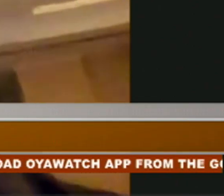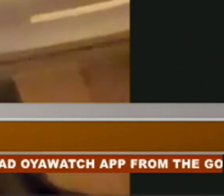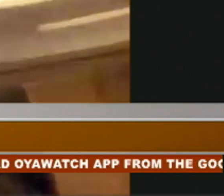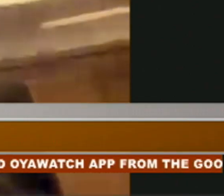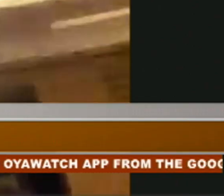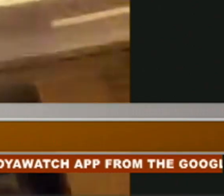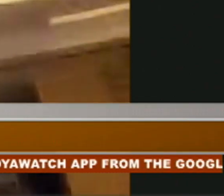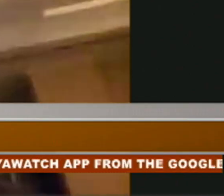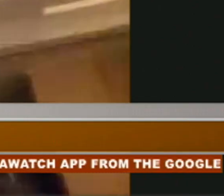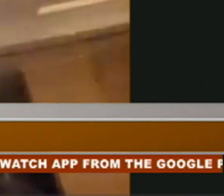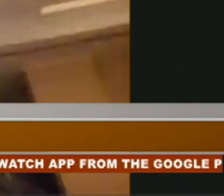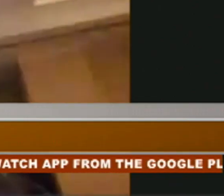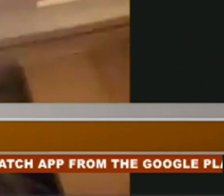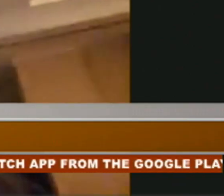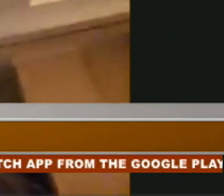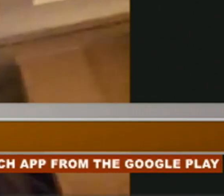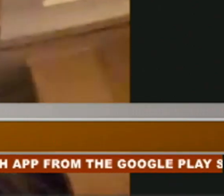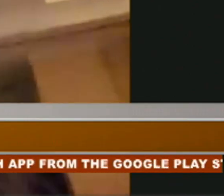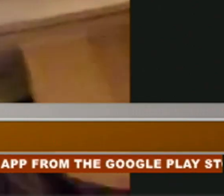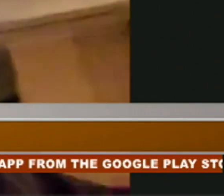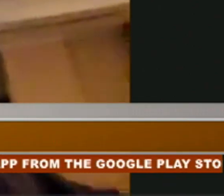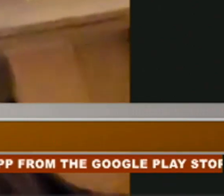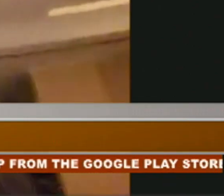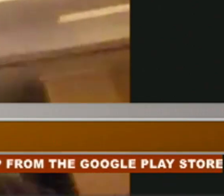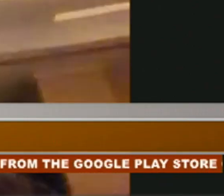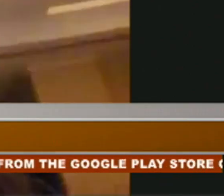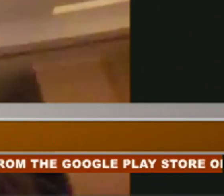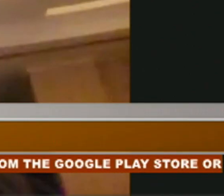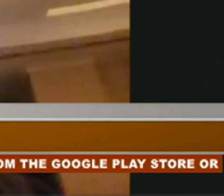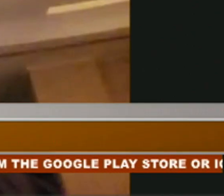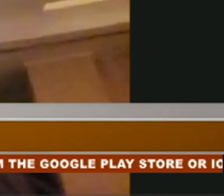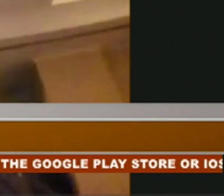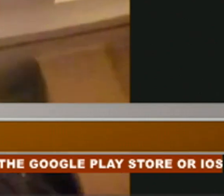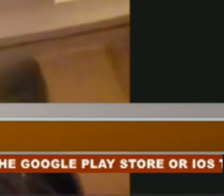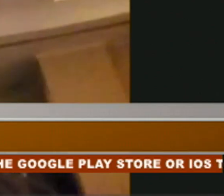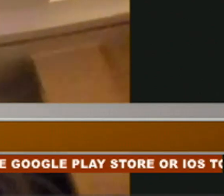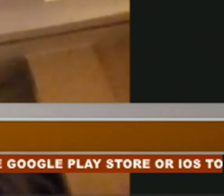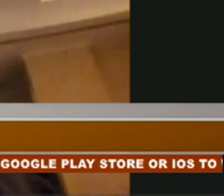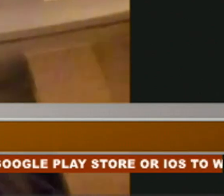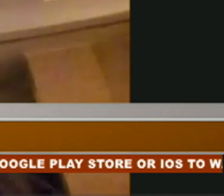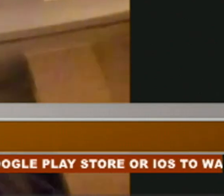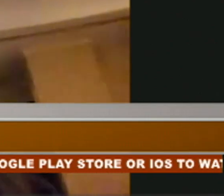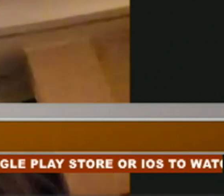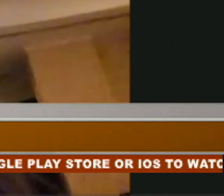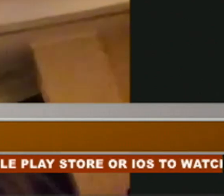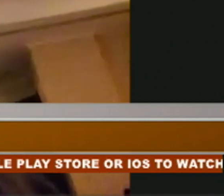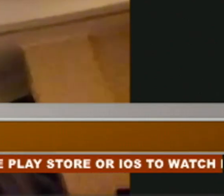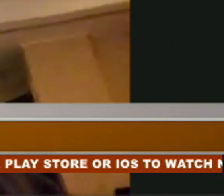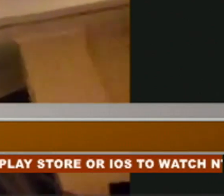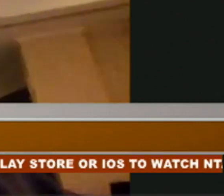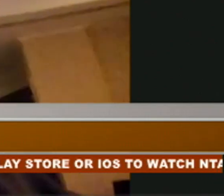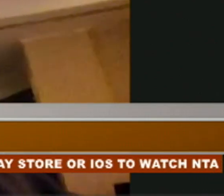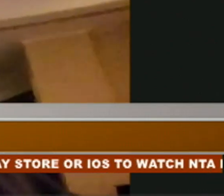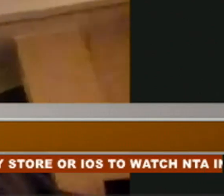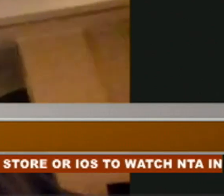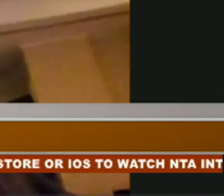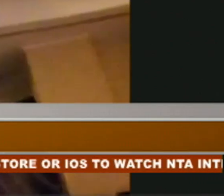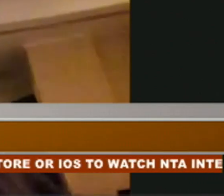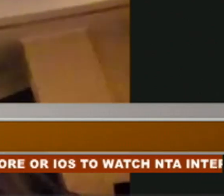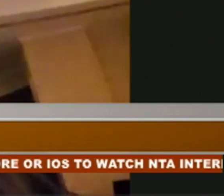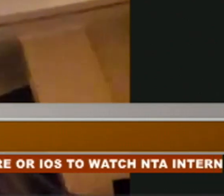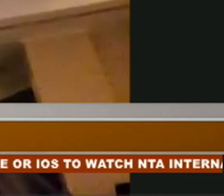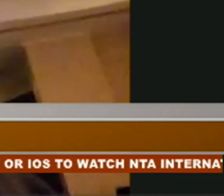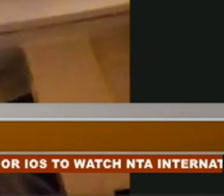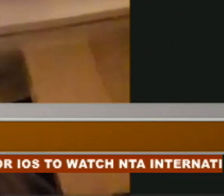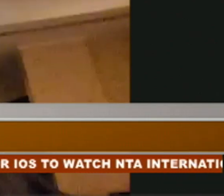execution of the program, we are going to pay 800,000. And now the company is saying, because the situation is getting